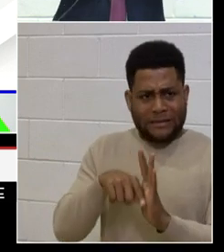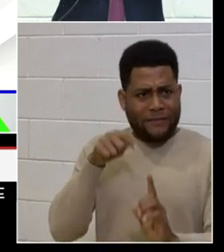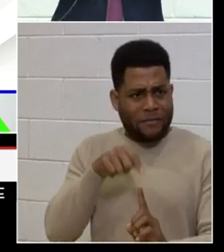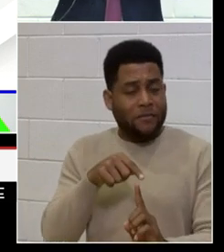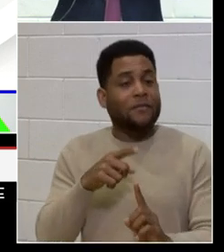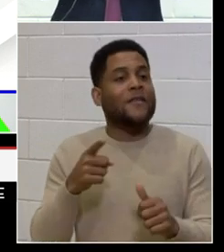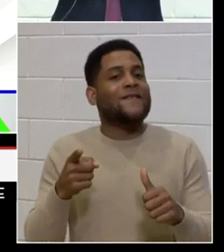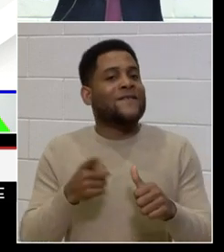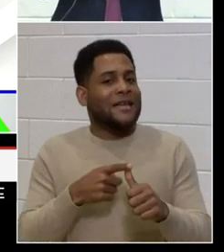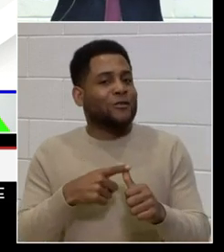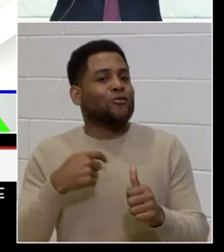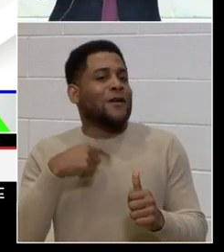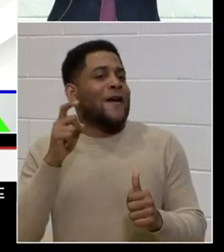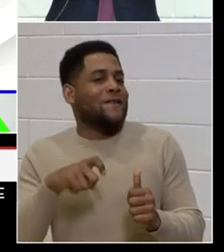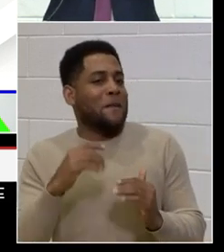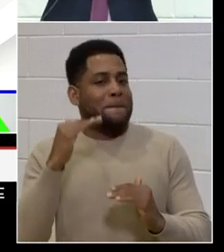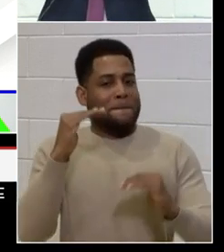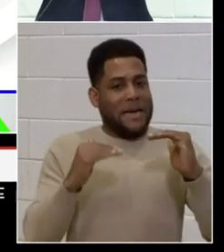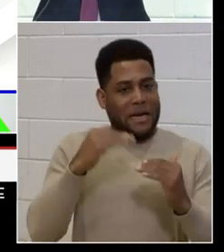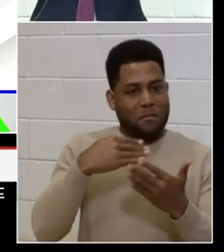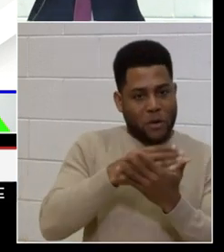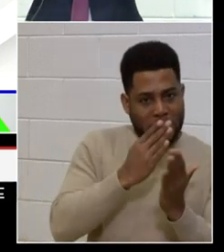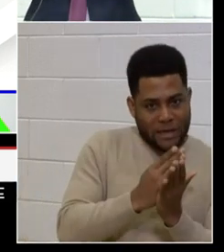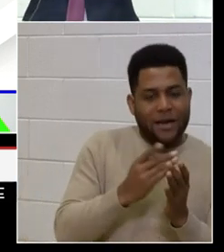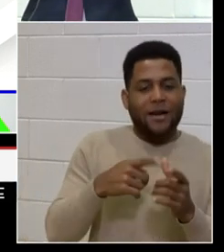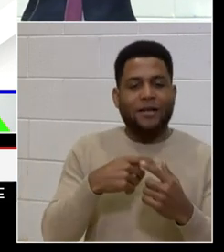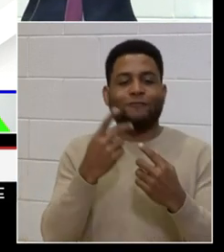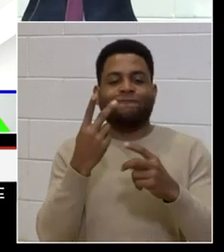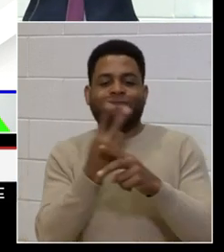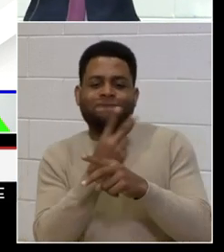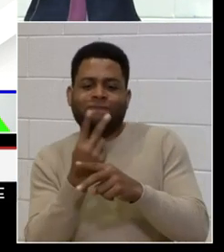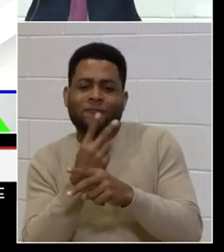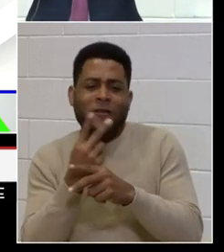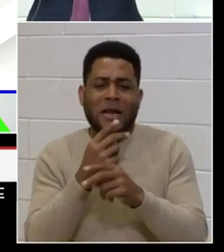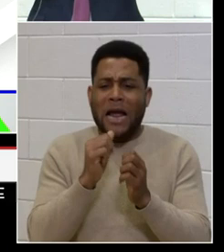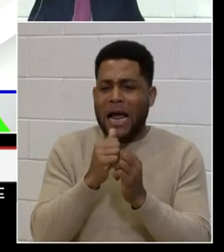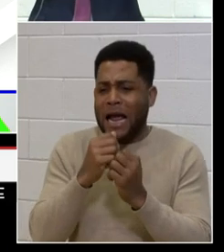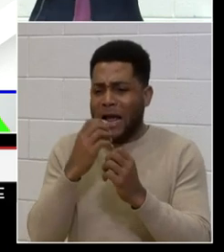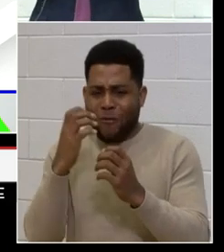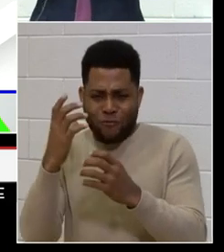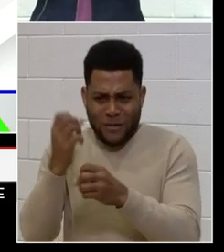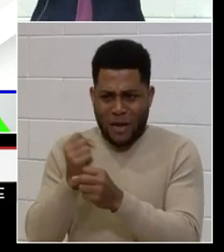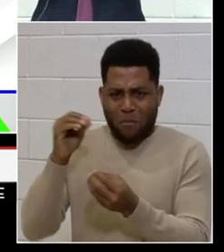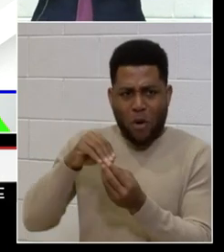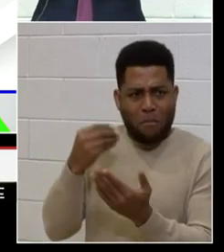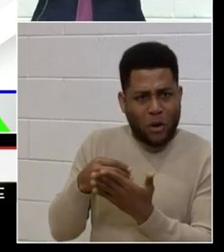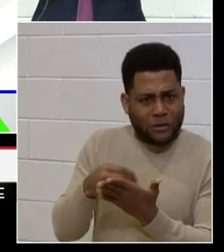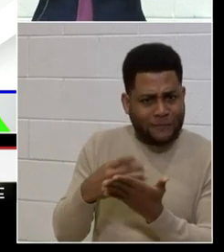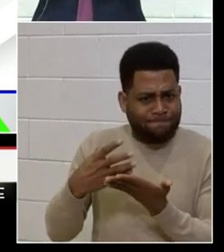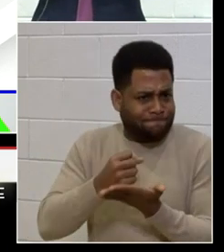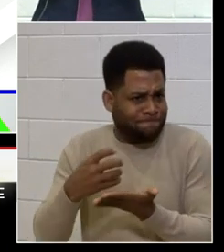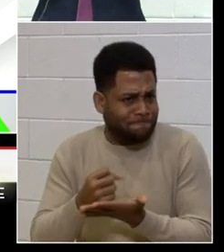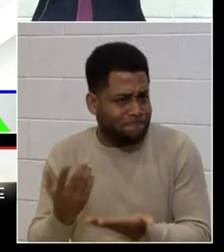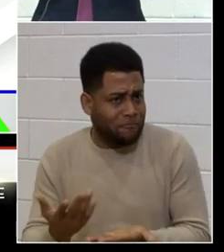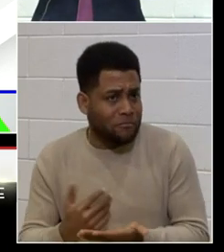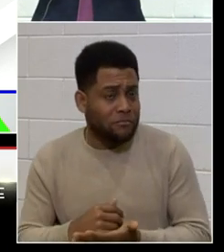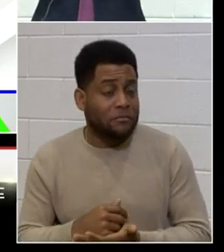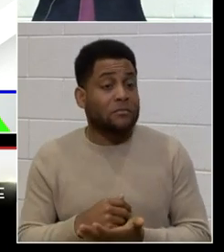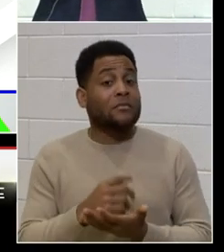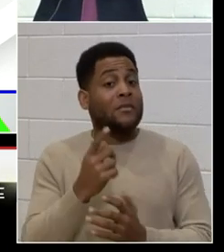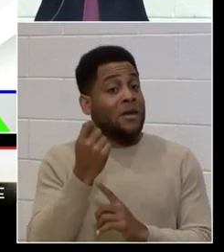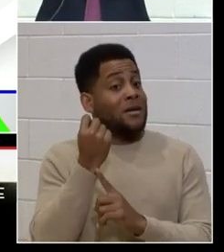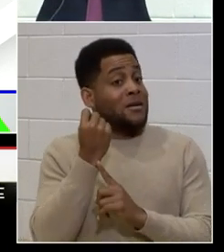unlock new spending. So that's the part of the process we're in now. The baton gets passed over to the council at around March